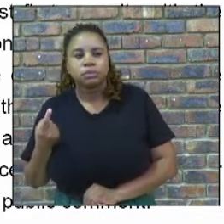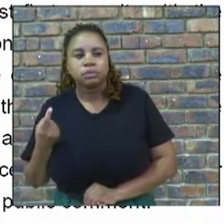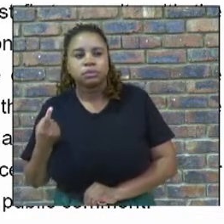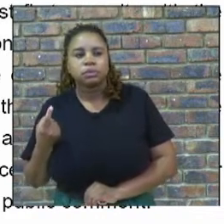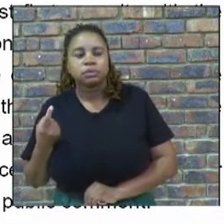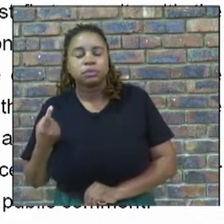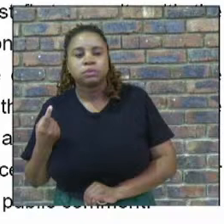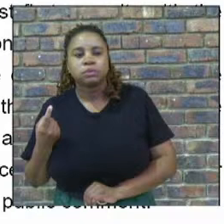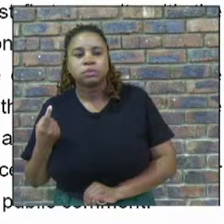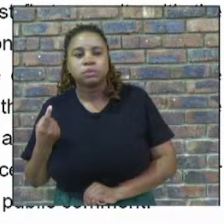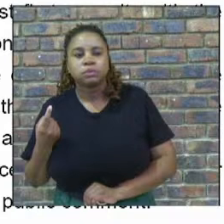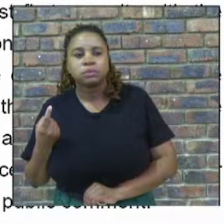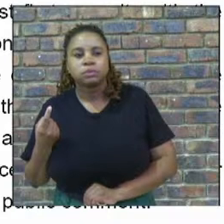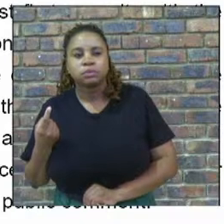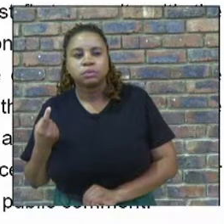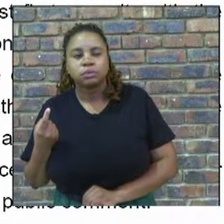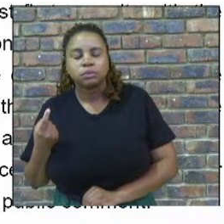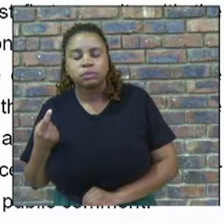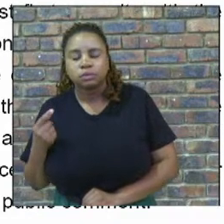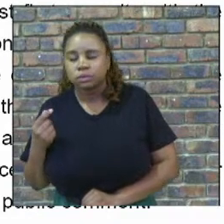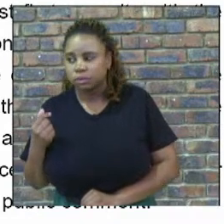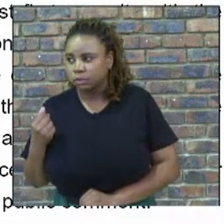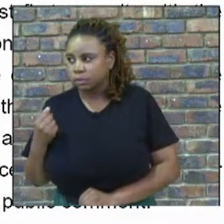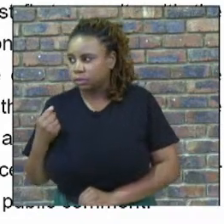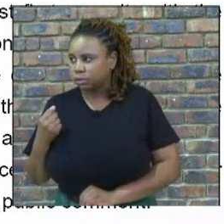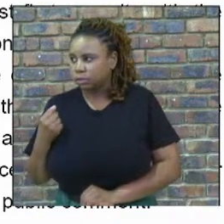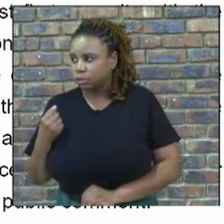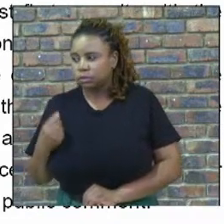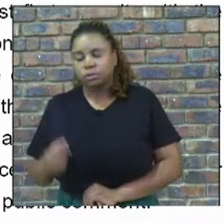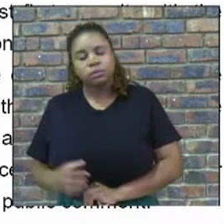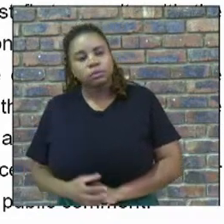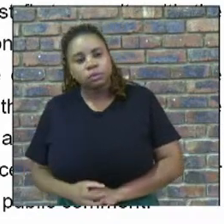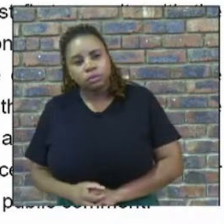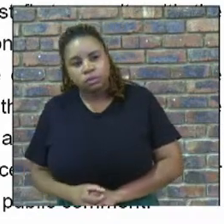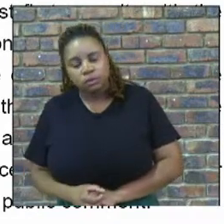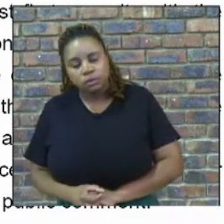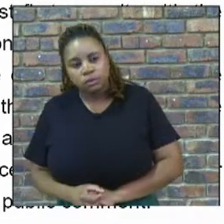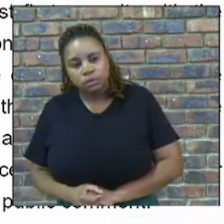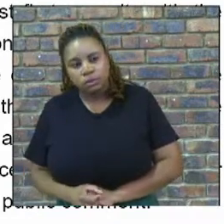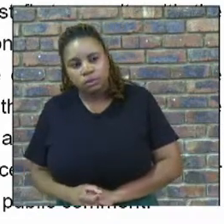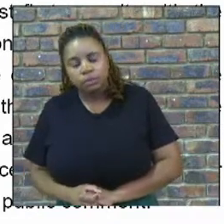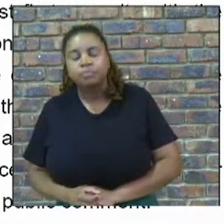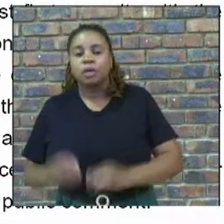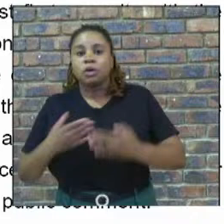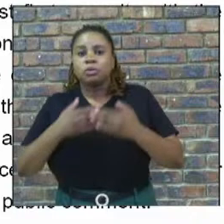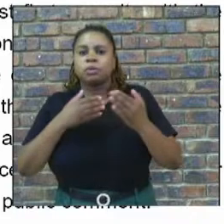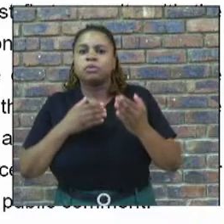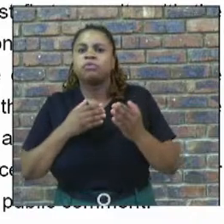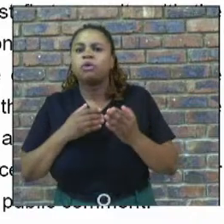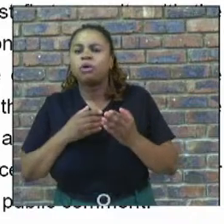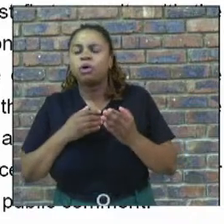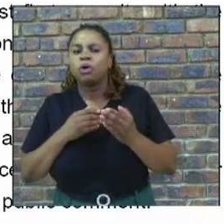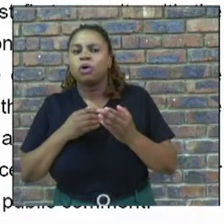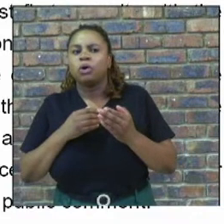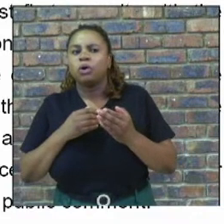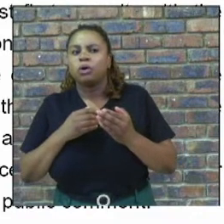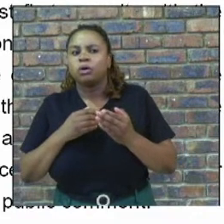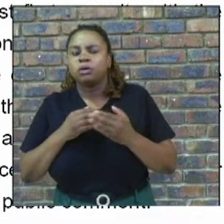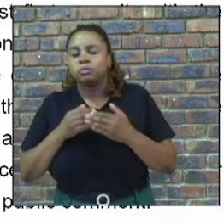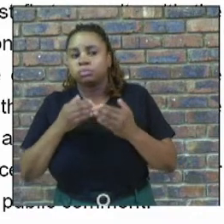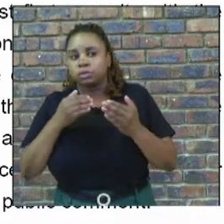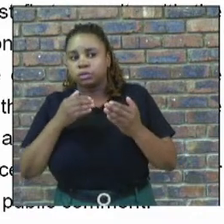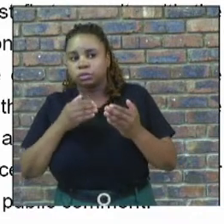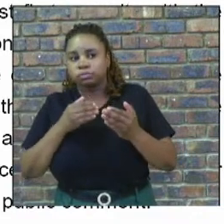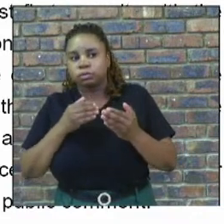other, include the following. Before issuing a notice contemplating to declare certain practices to be